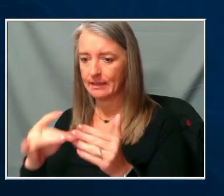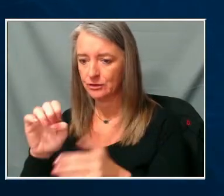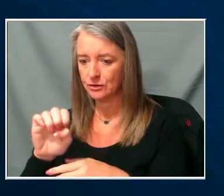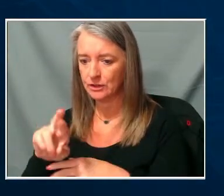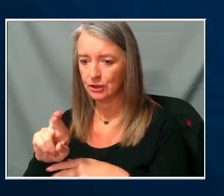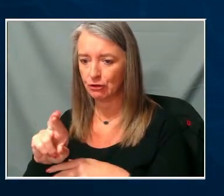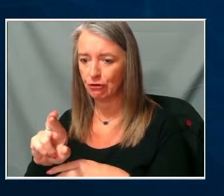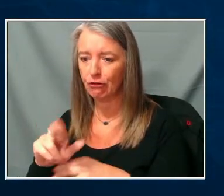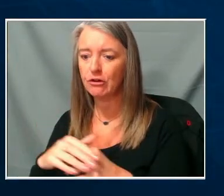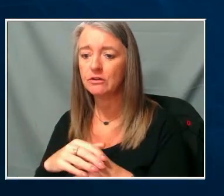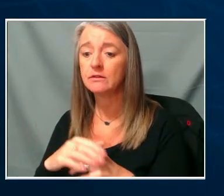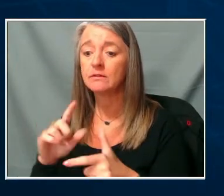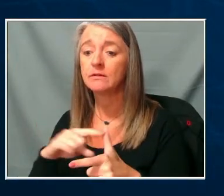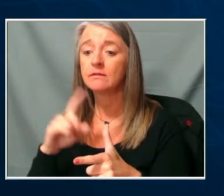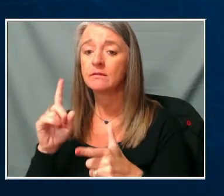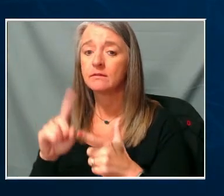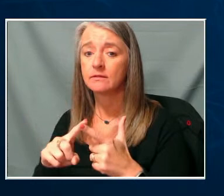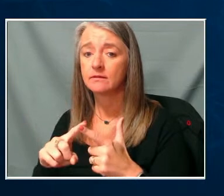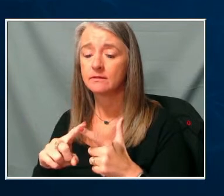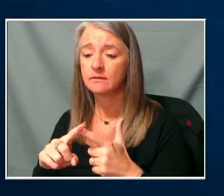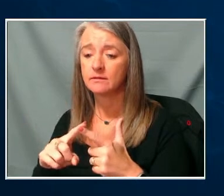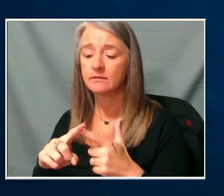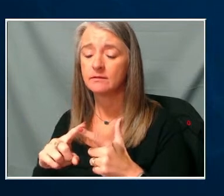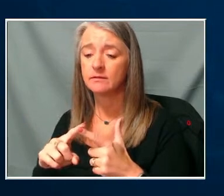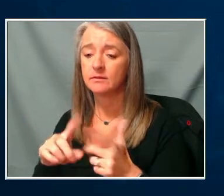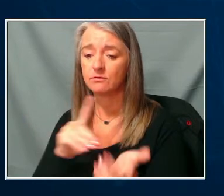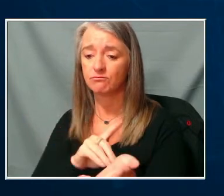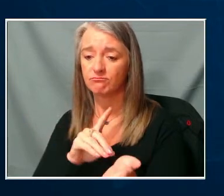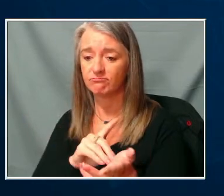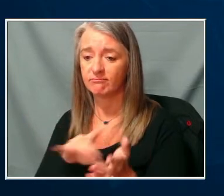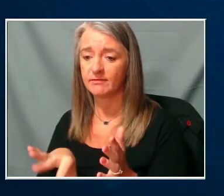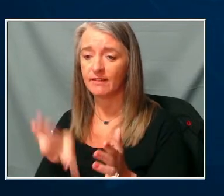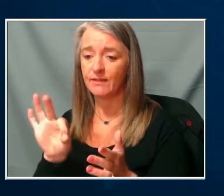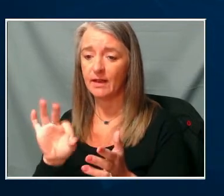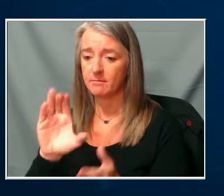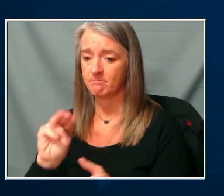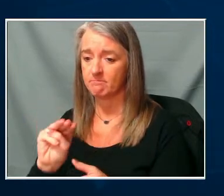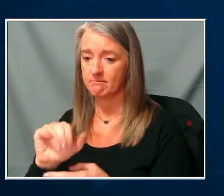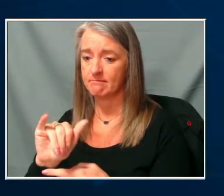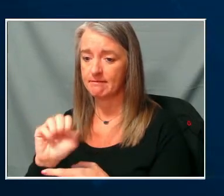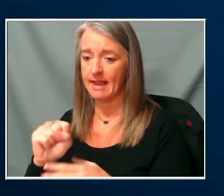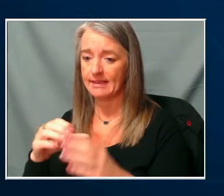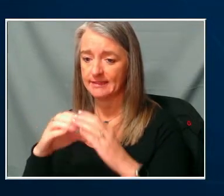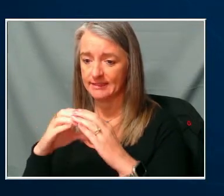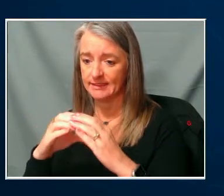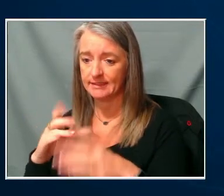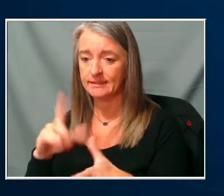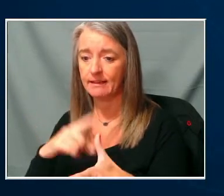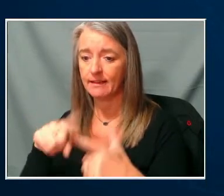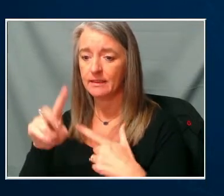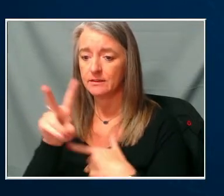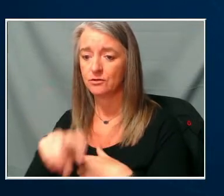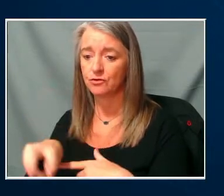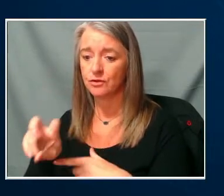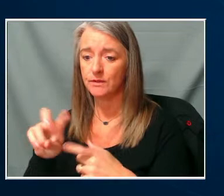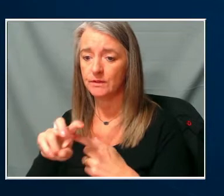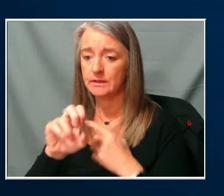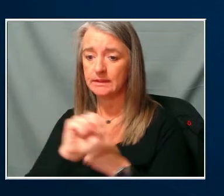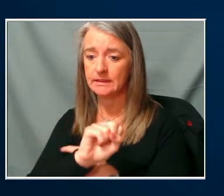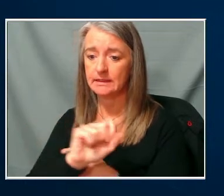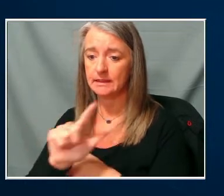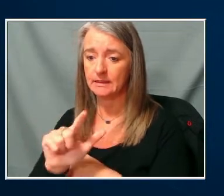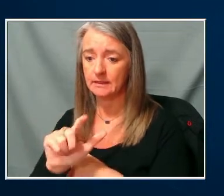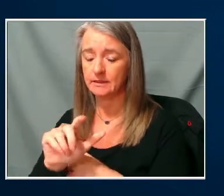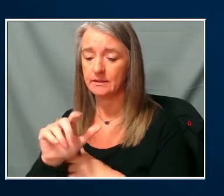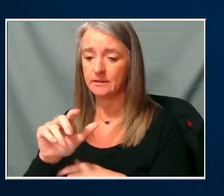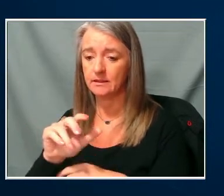urgently, and that was where doctors discovered the mass. And then I was transferred from St. Elizabeth's Hospital in